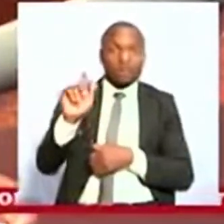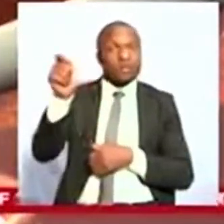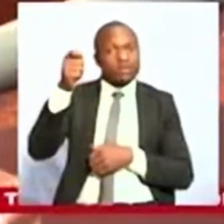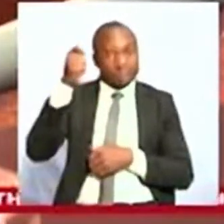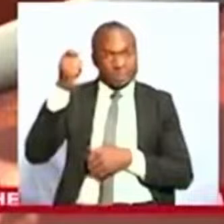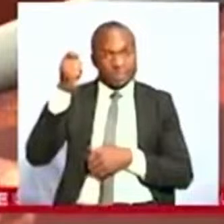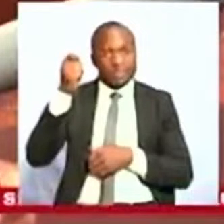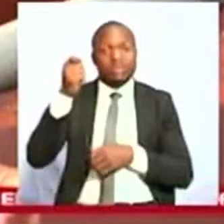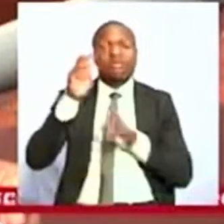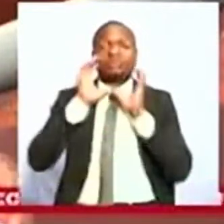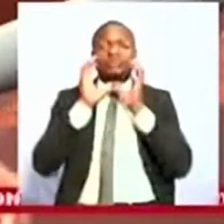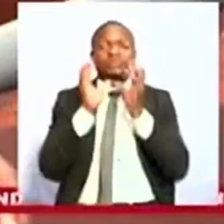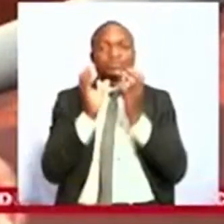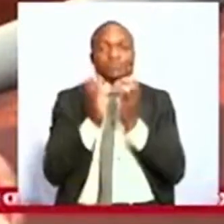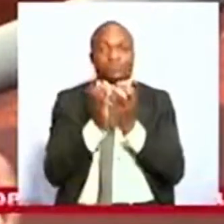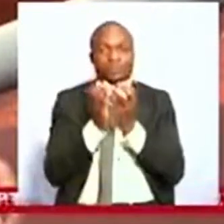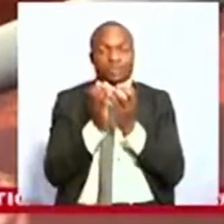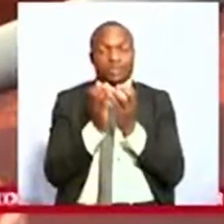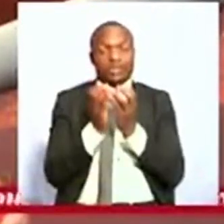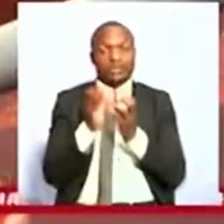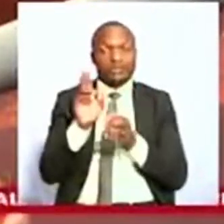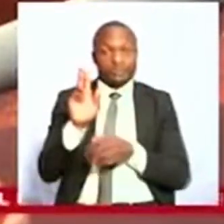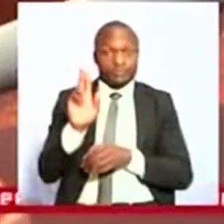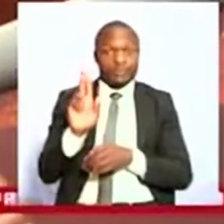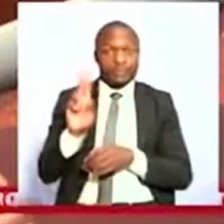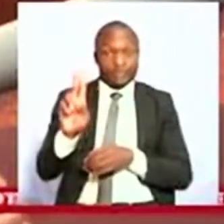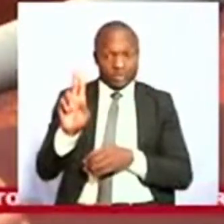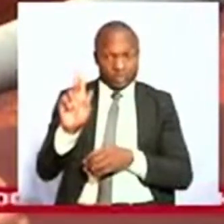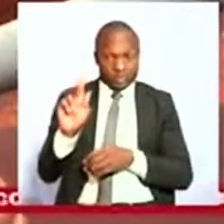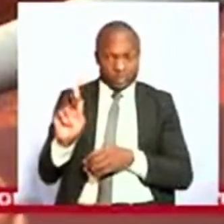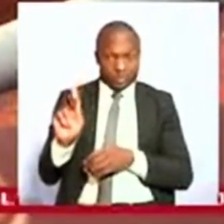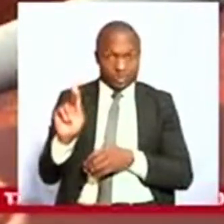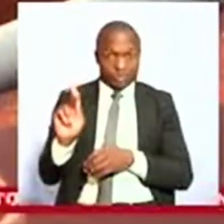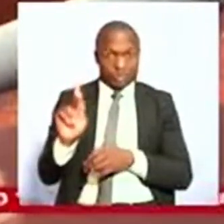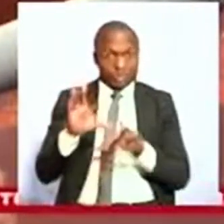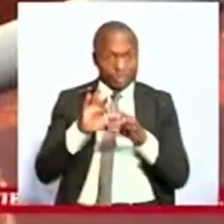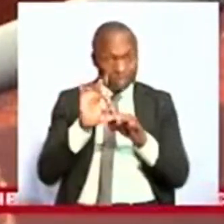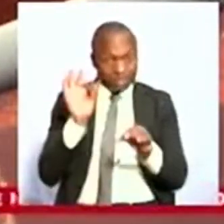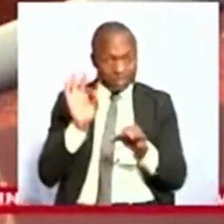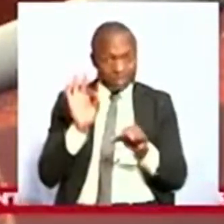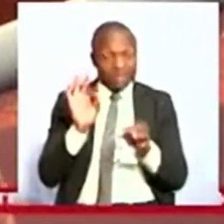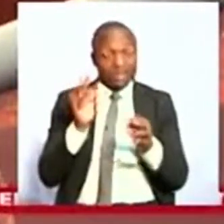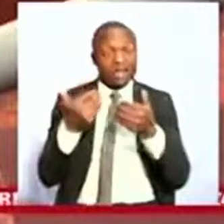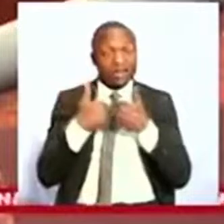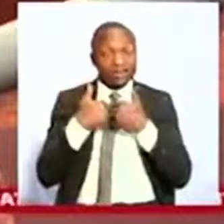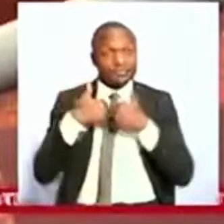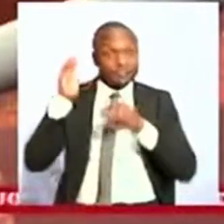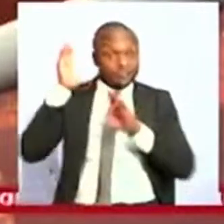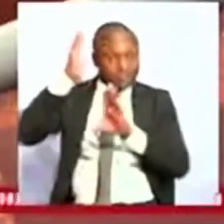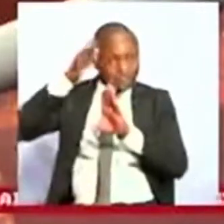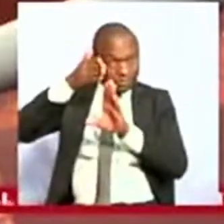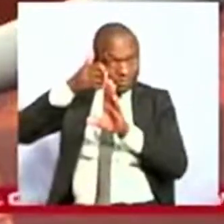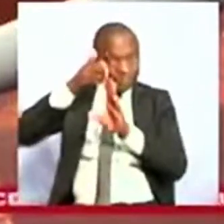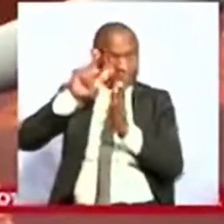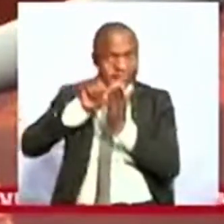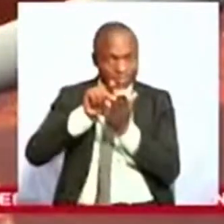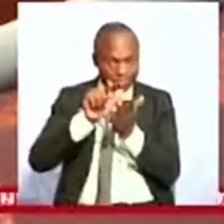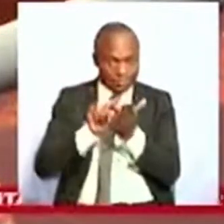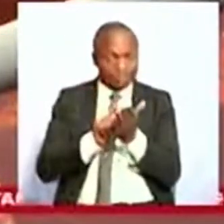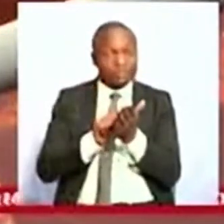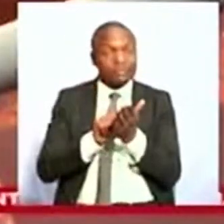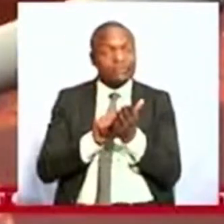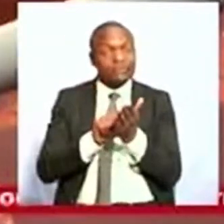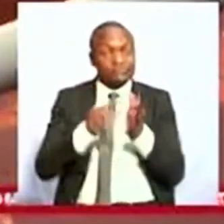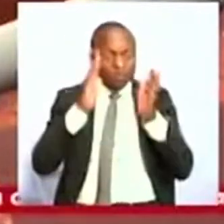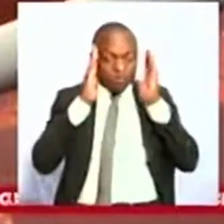and Mozambique. In the United Kingdom, we found that they have specific laws which speak